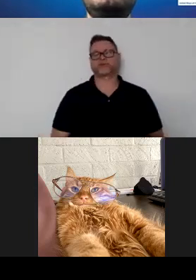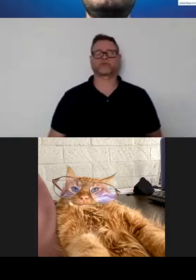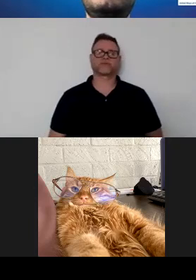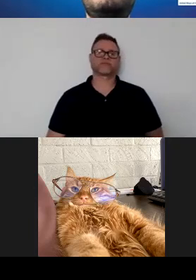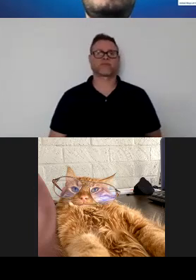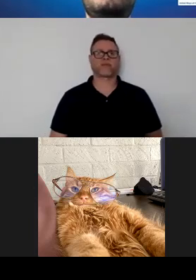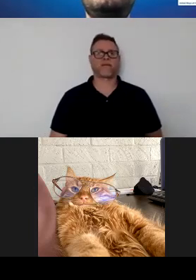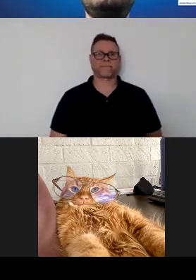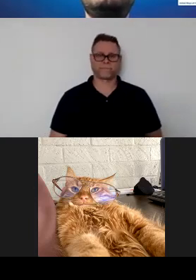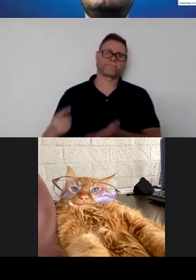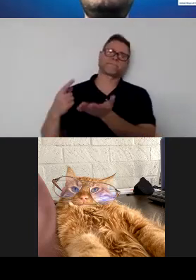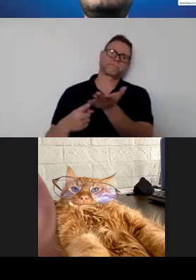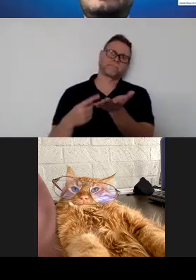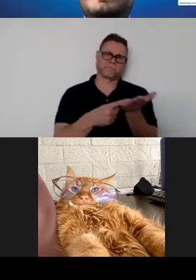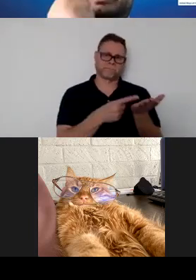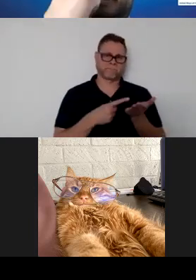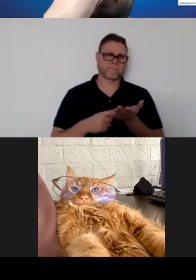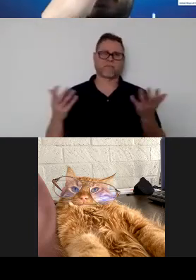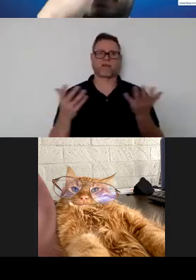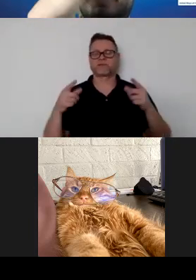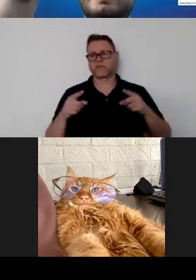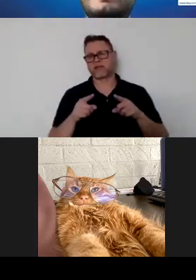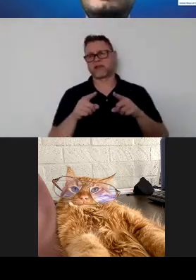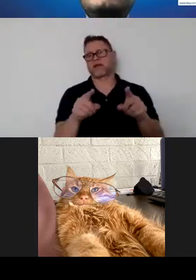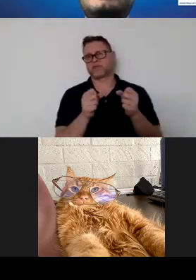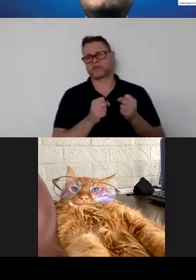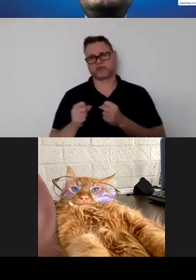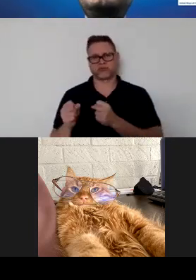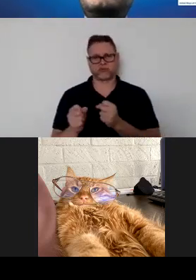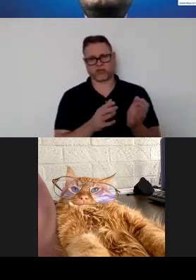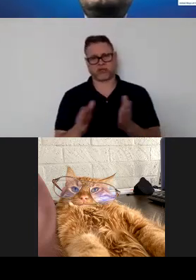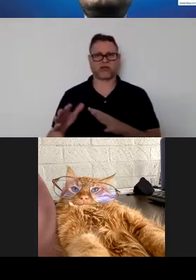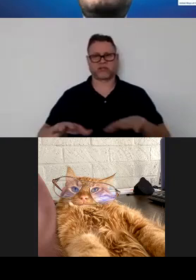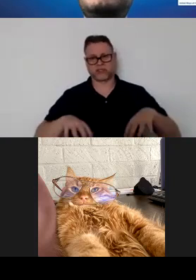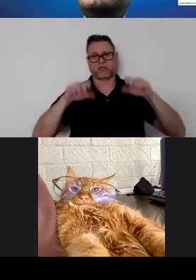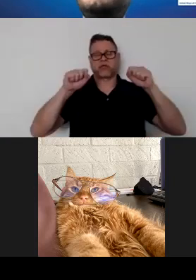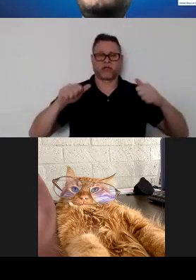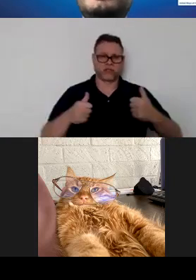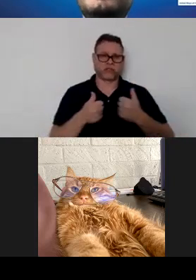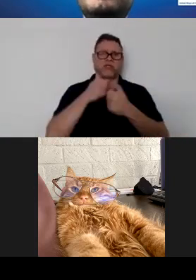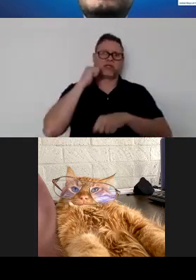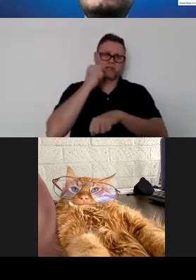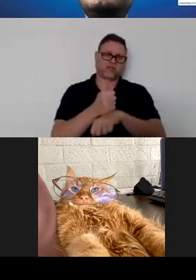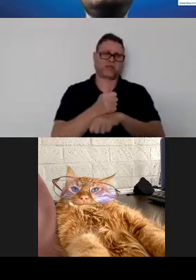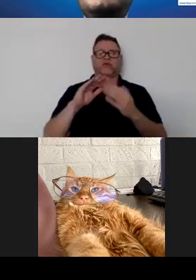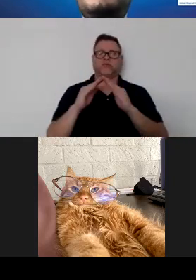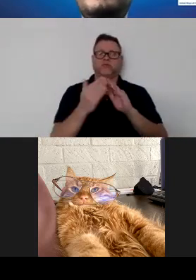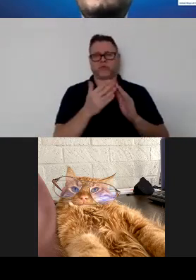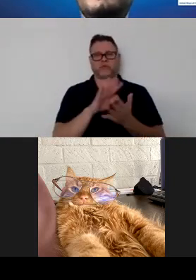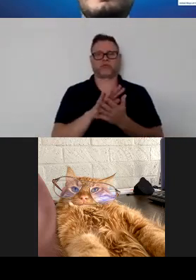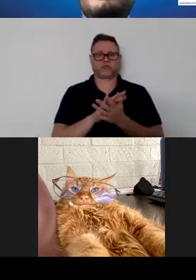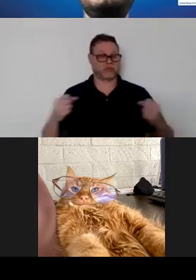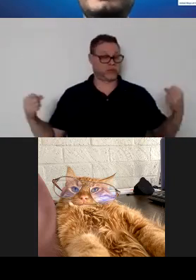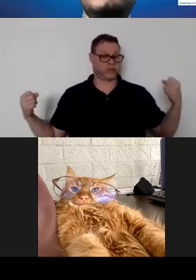So let's talk about some alignment strategies. So taking on the challenge of establishing a community school scares many